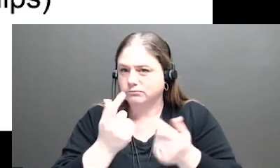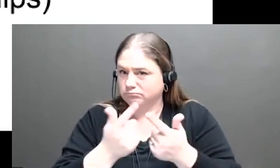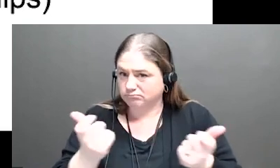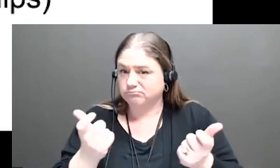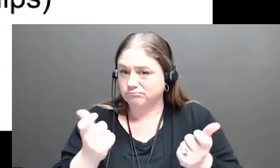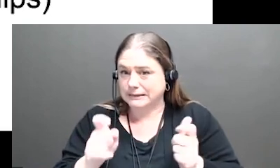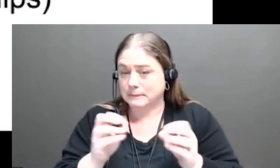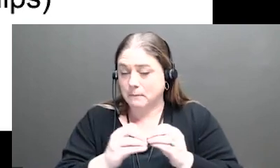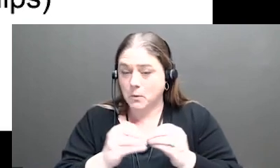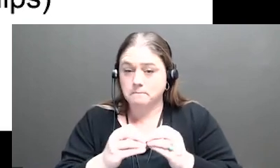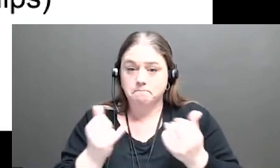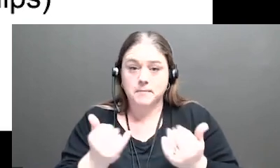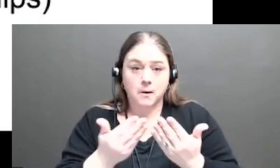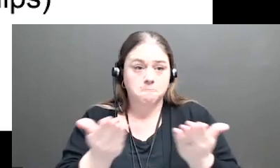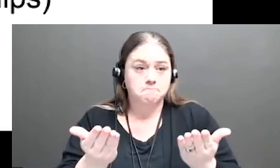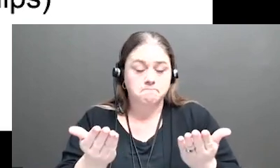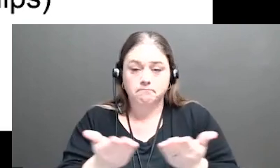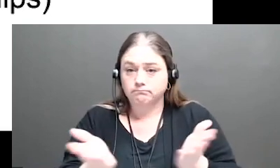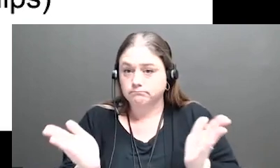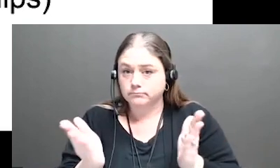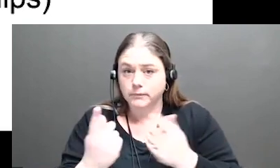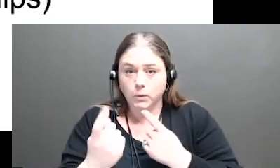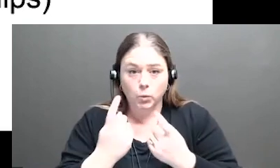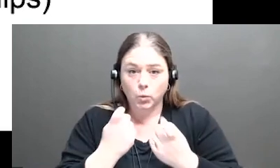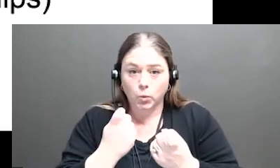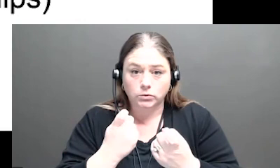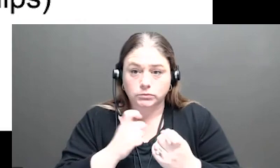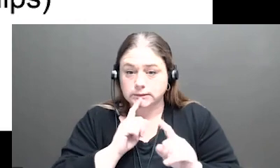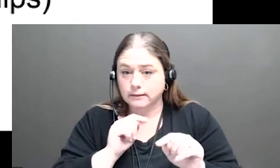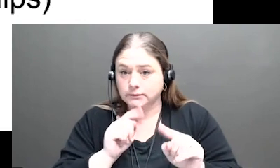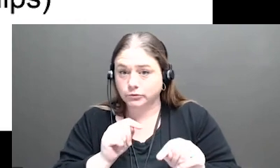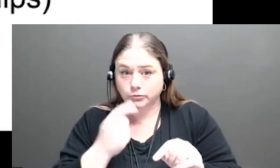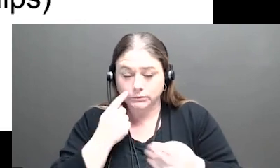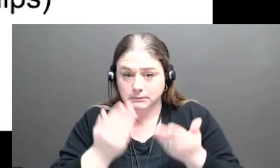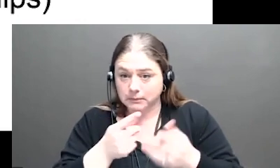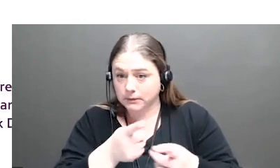this point, I would like to open up the floor for any questions that you may have for our three panelists.